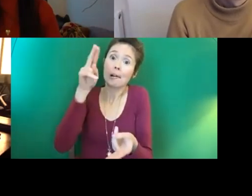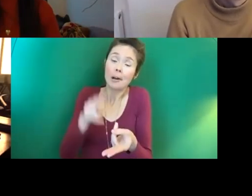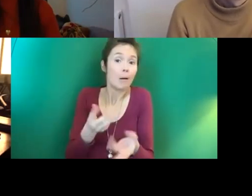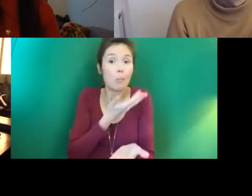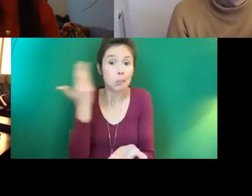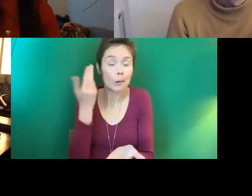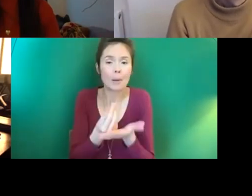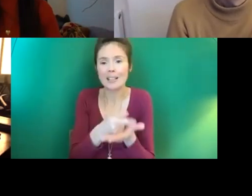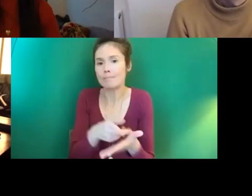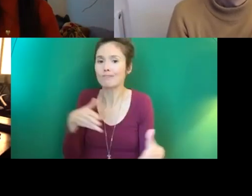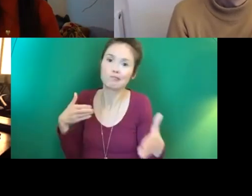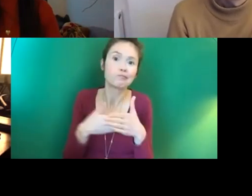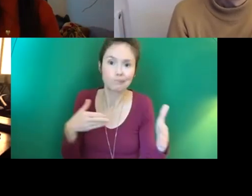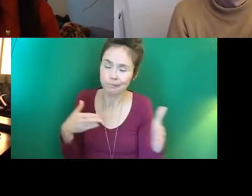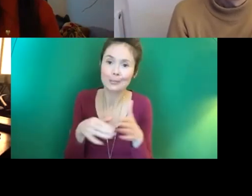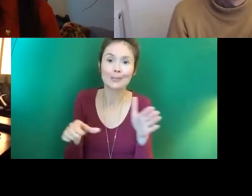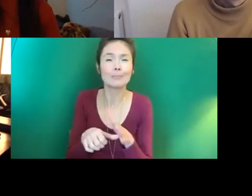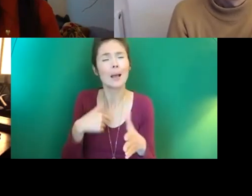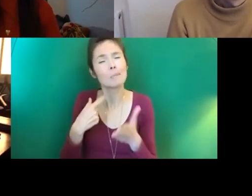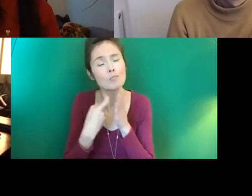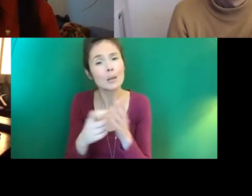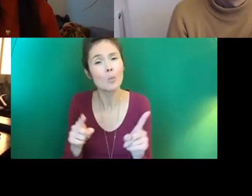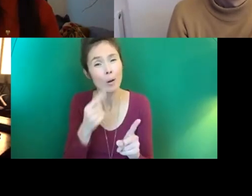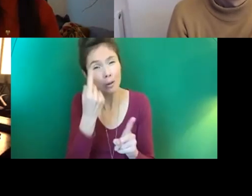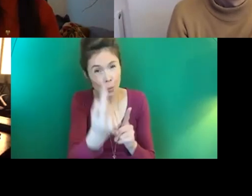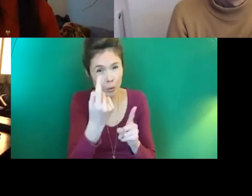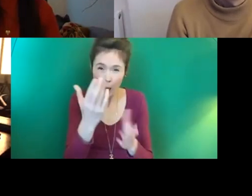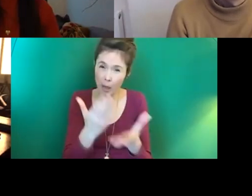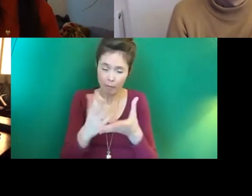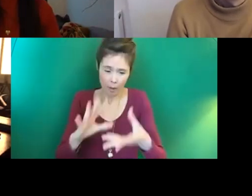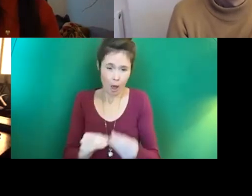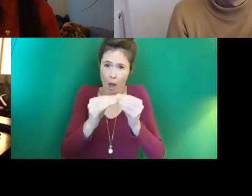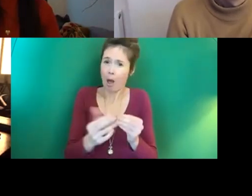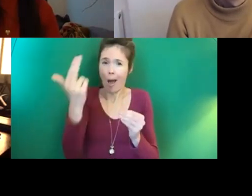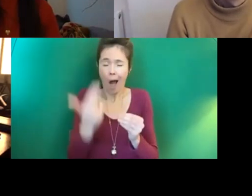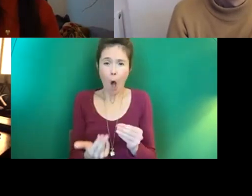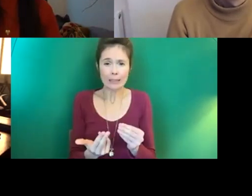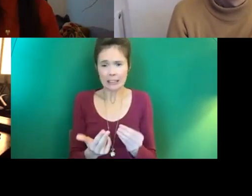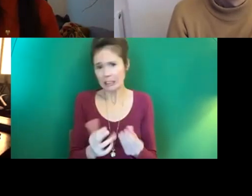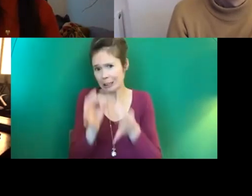investing time into your career as an artist and looking at all the streams, you know,